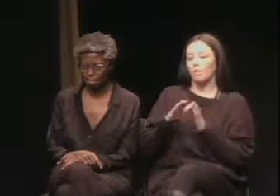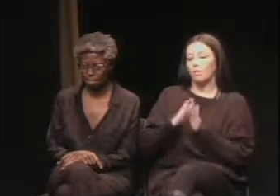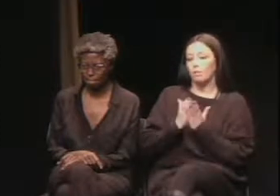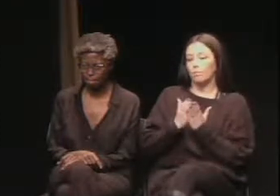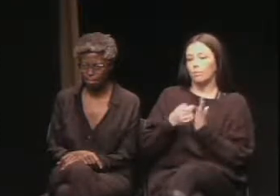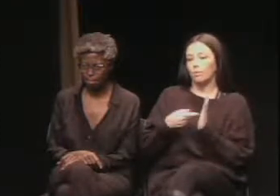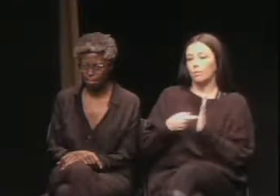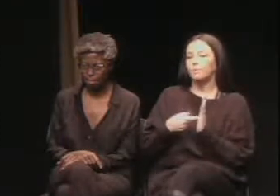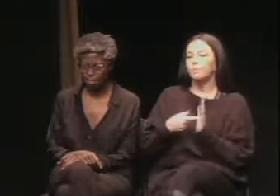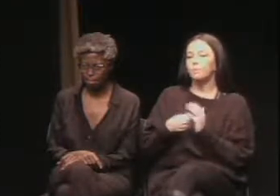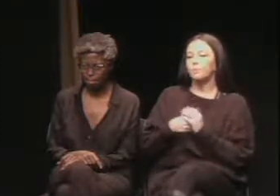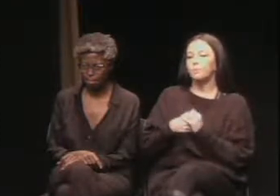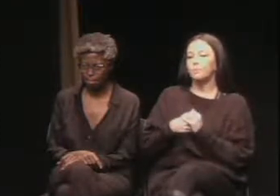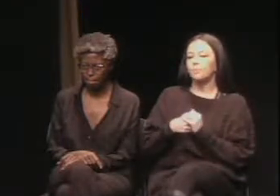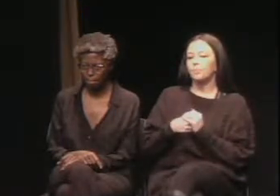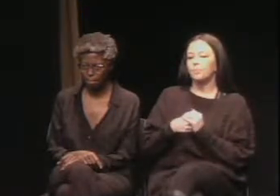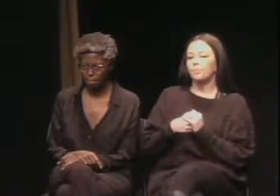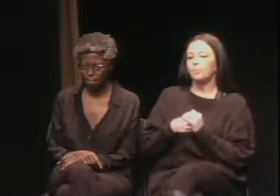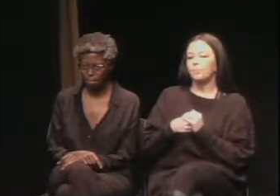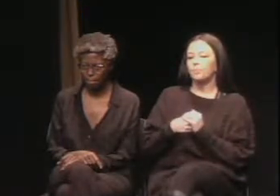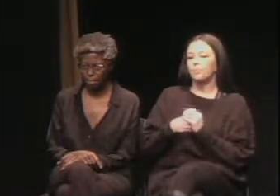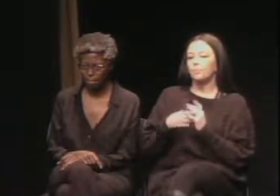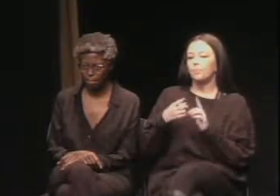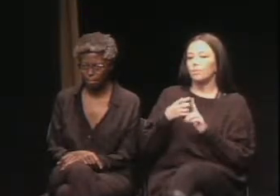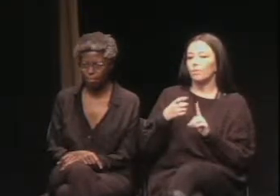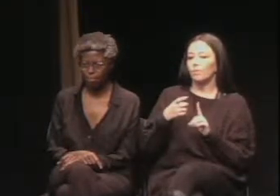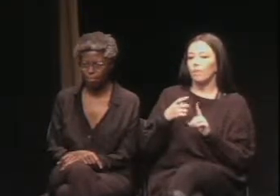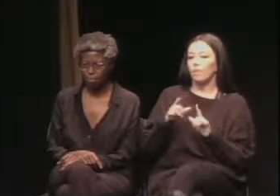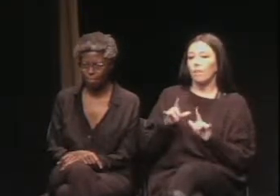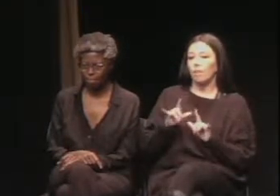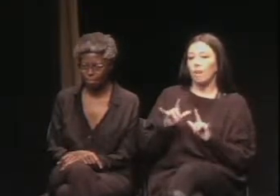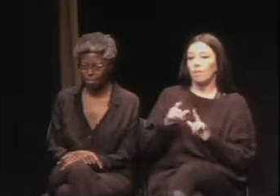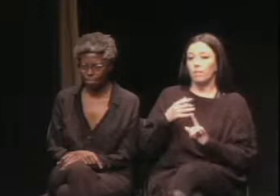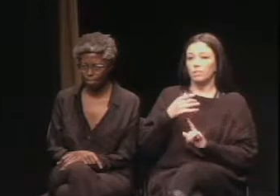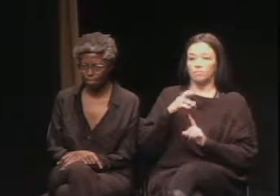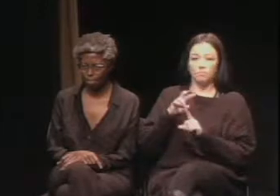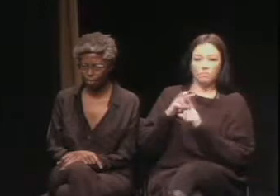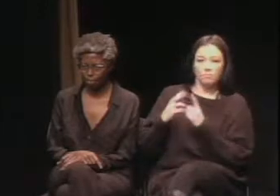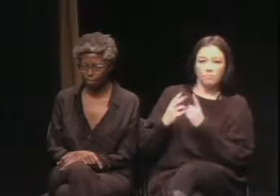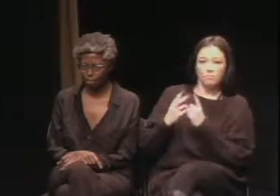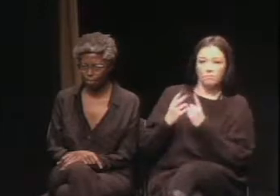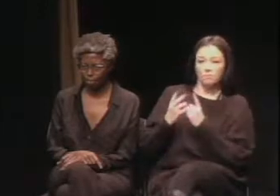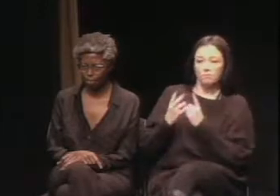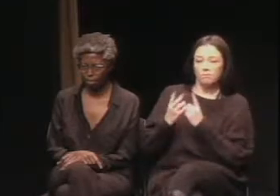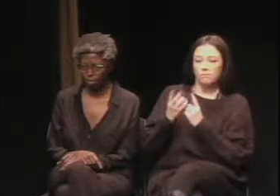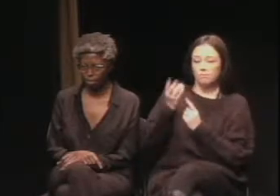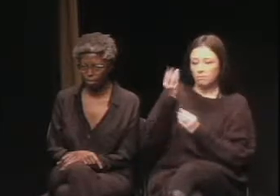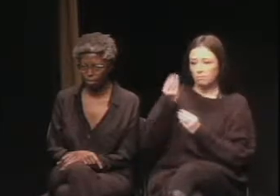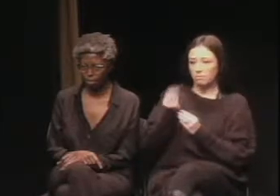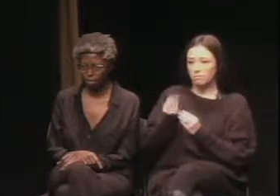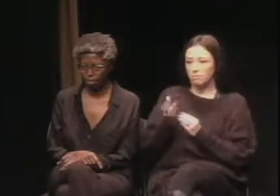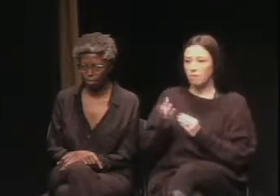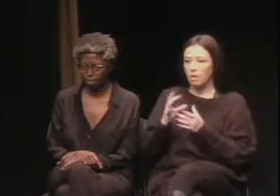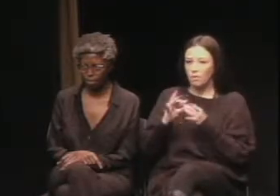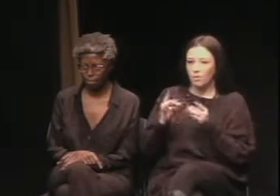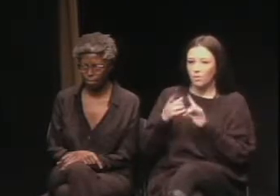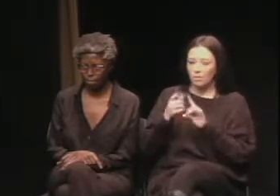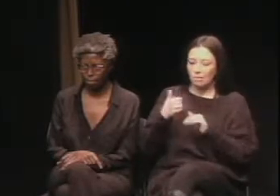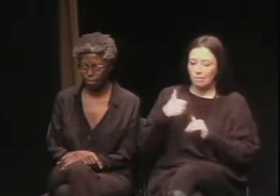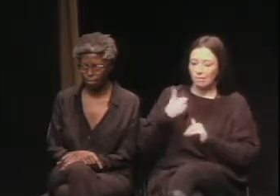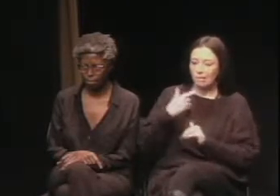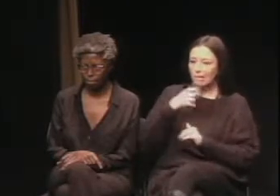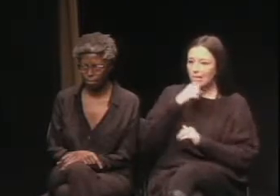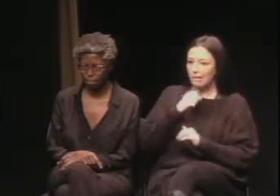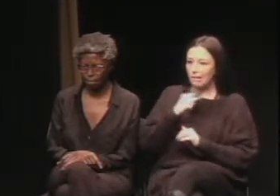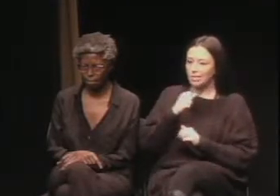where even from a loving place, we're giving these messages from a very young age, and I'm talking specifically